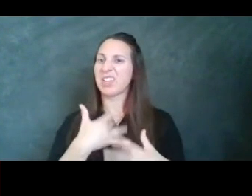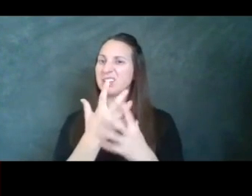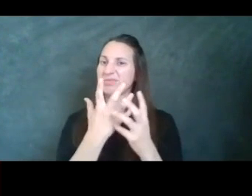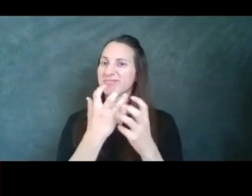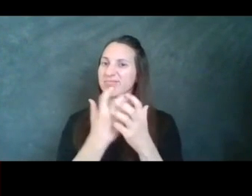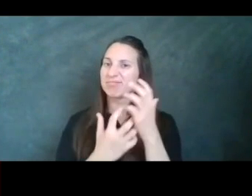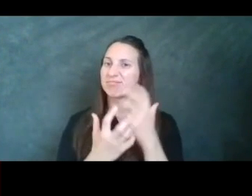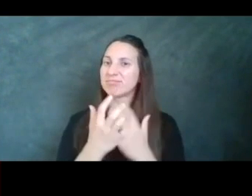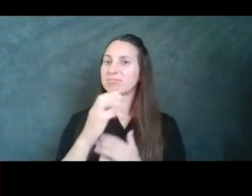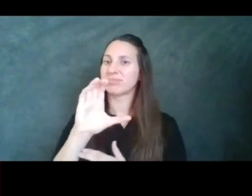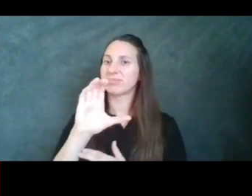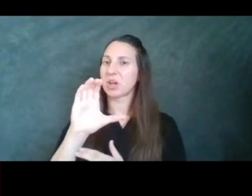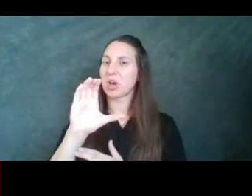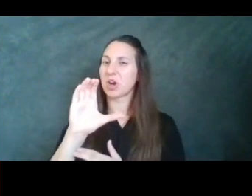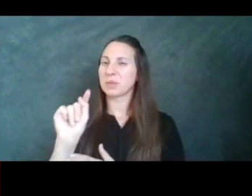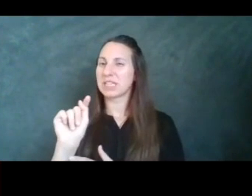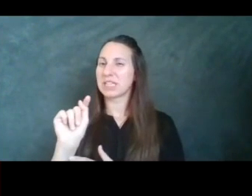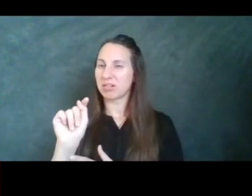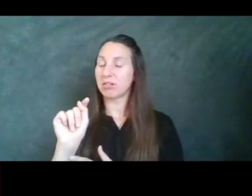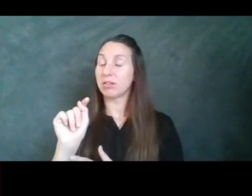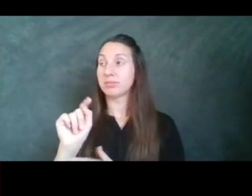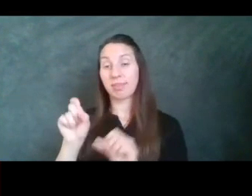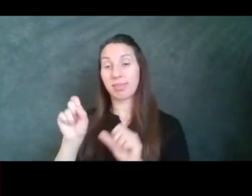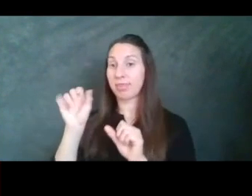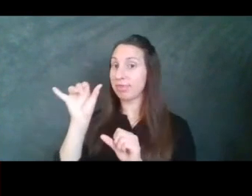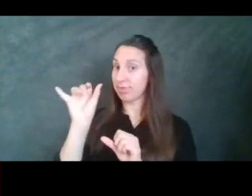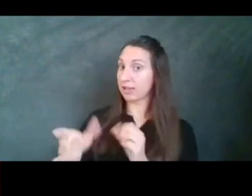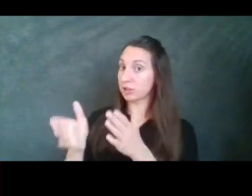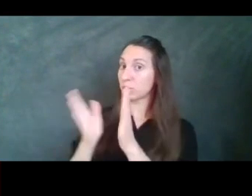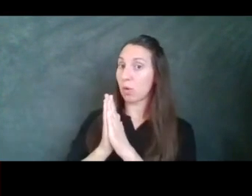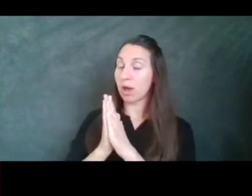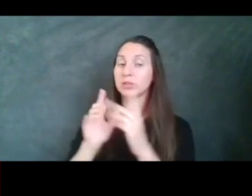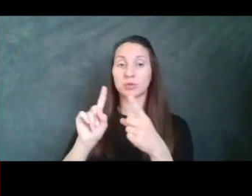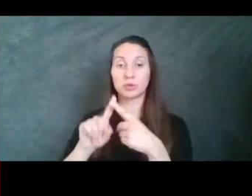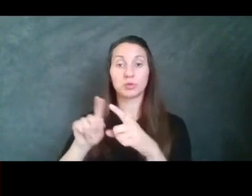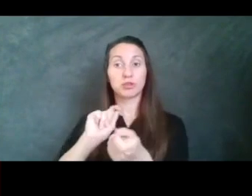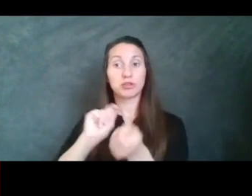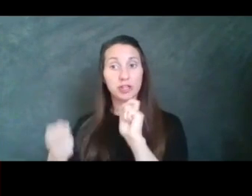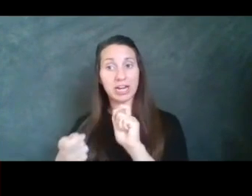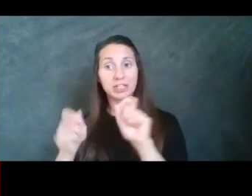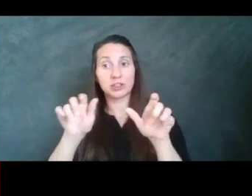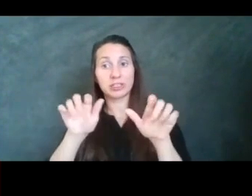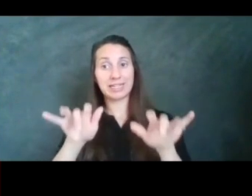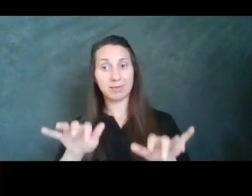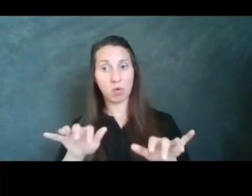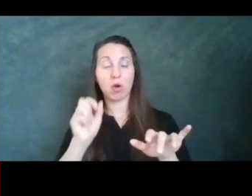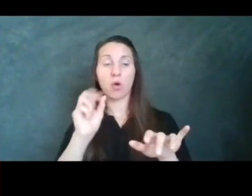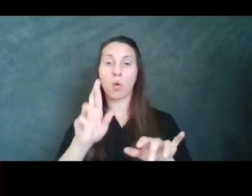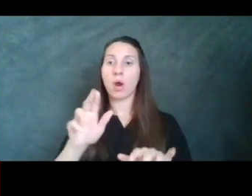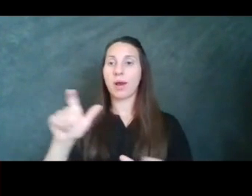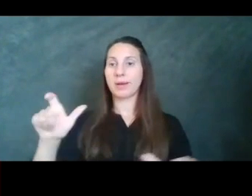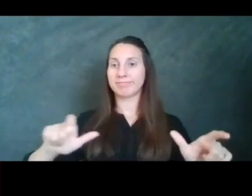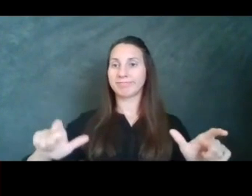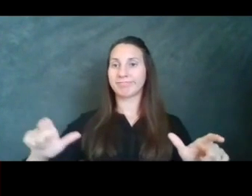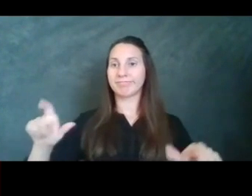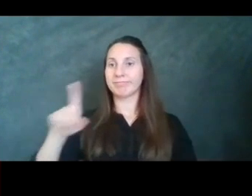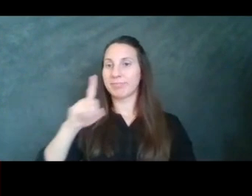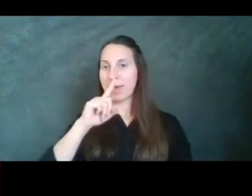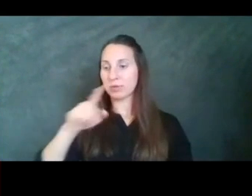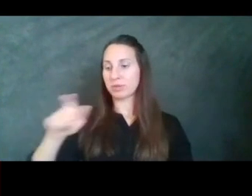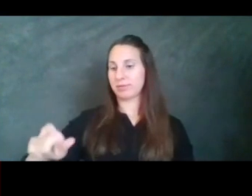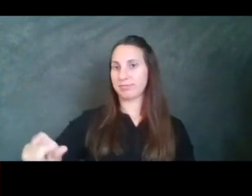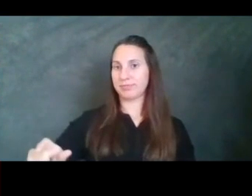need an accommodation to change my keyboard or my mouse to allow them to better be able to work